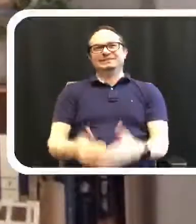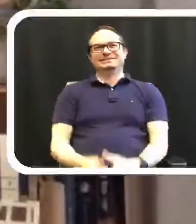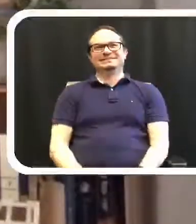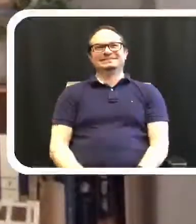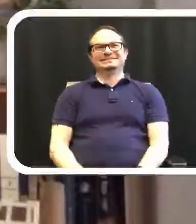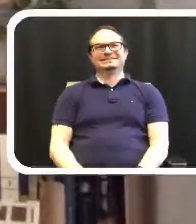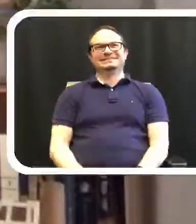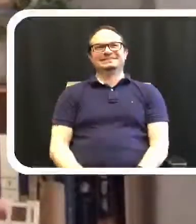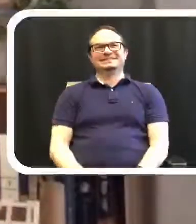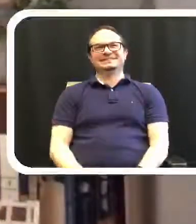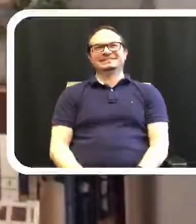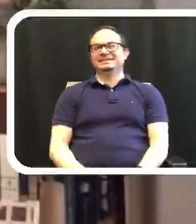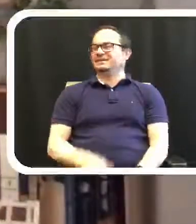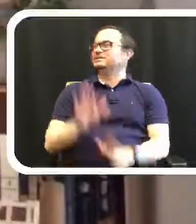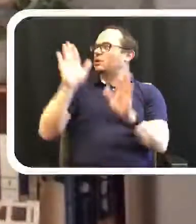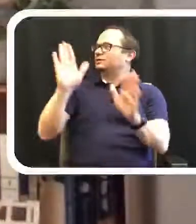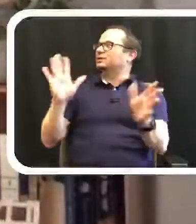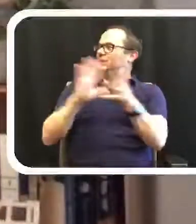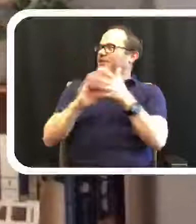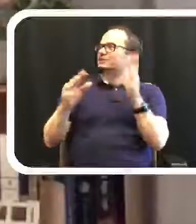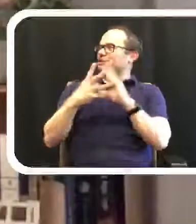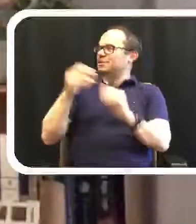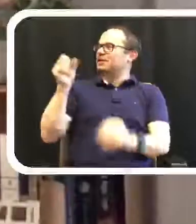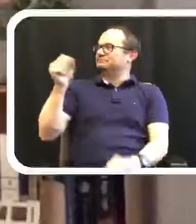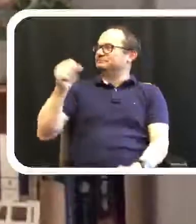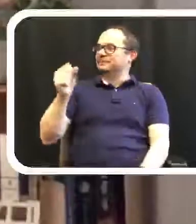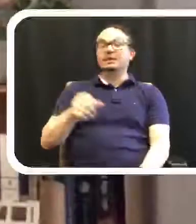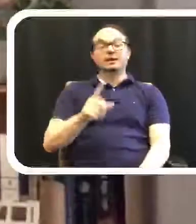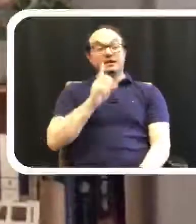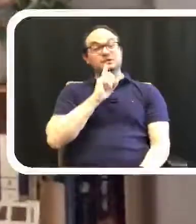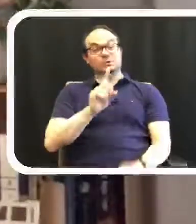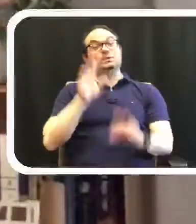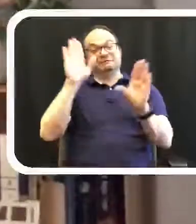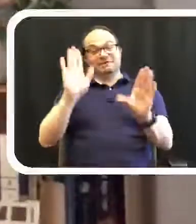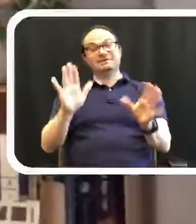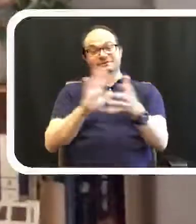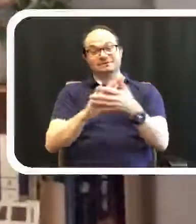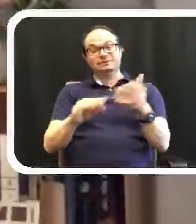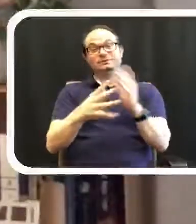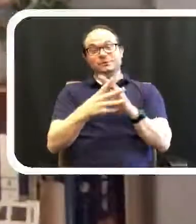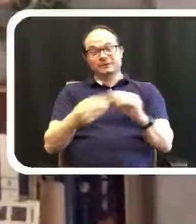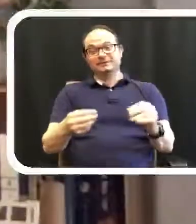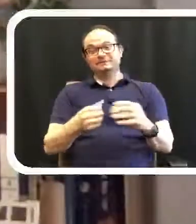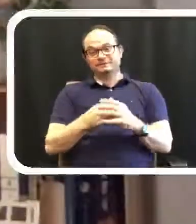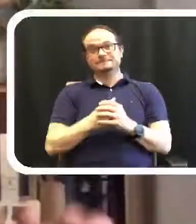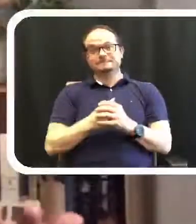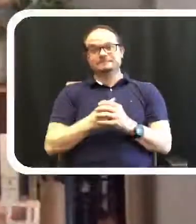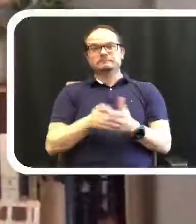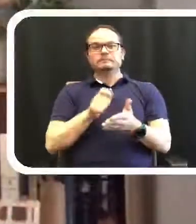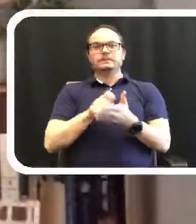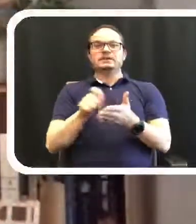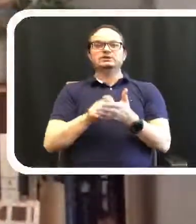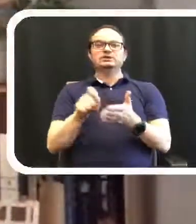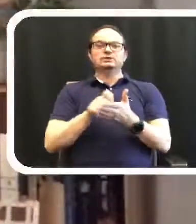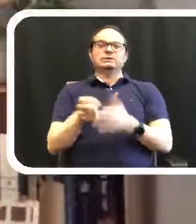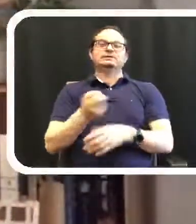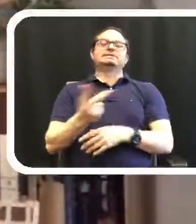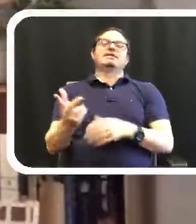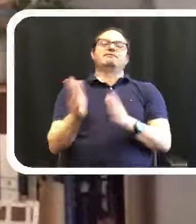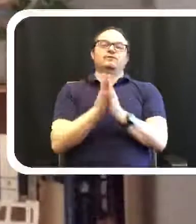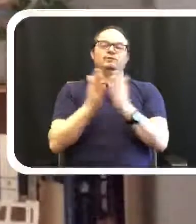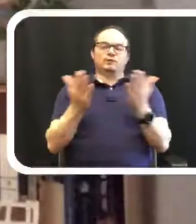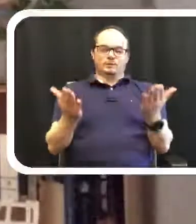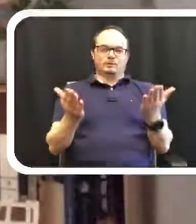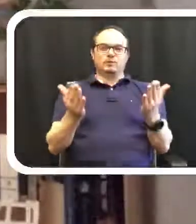So Great story. yeah, Yeah. it's a really fantastic story, and she's written several books that